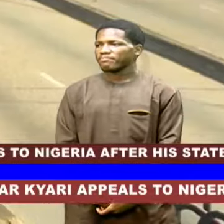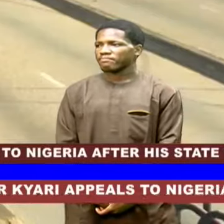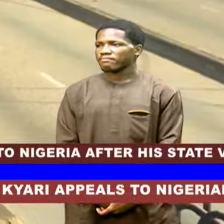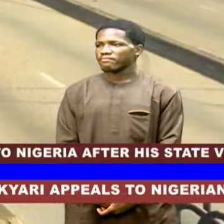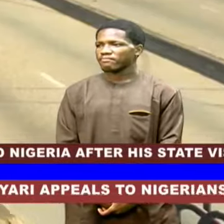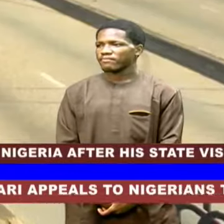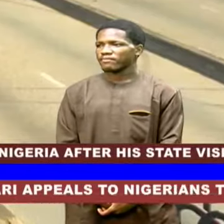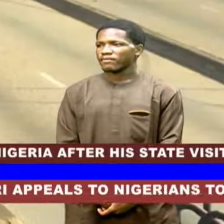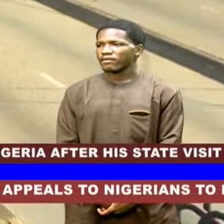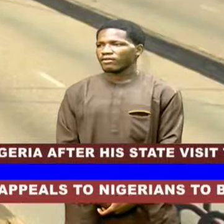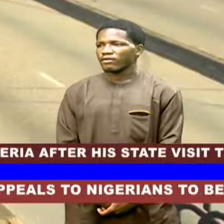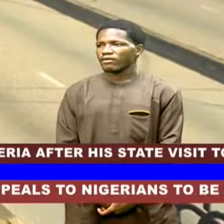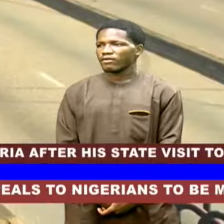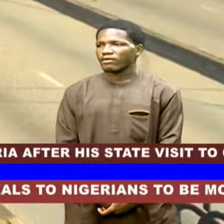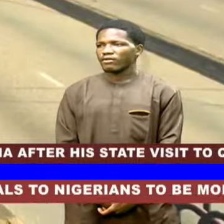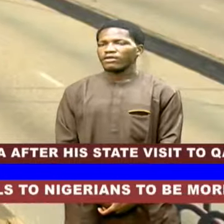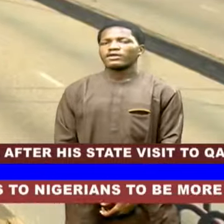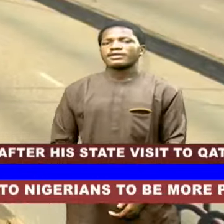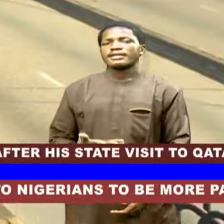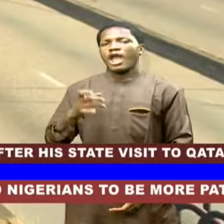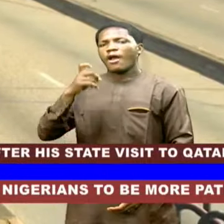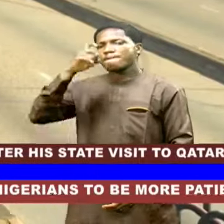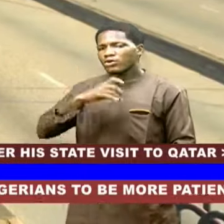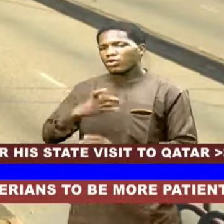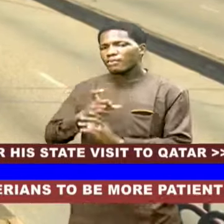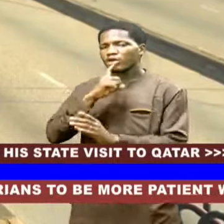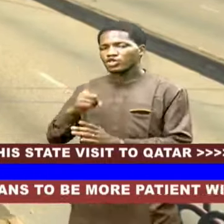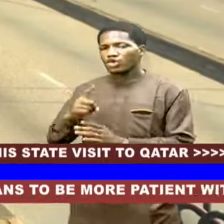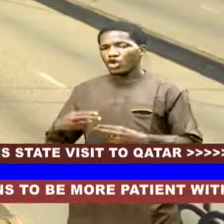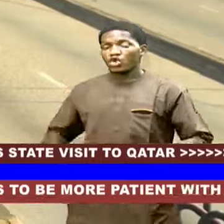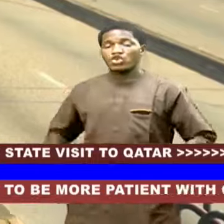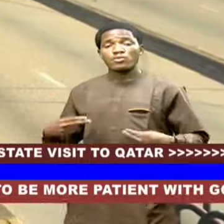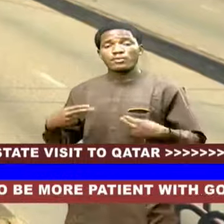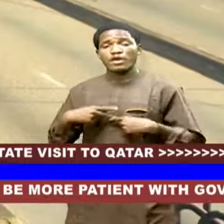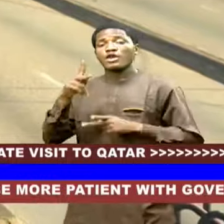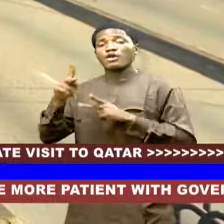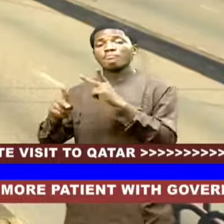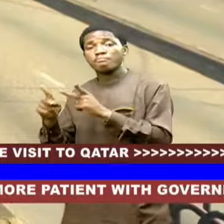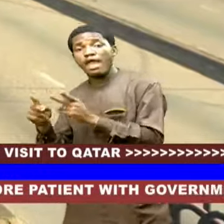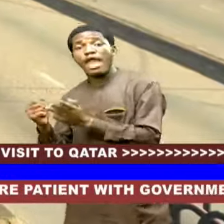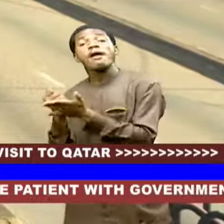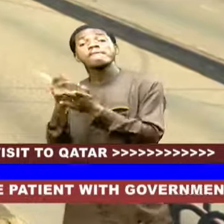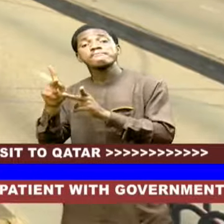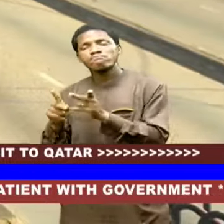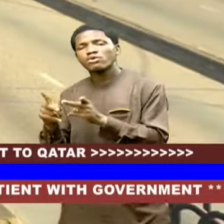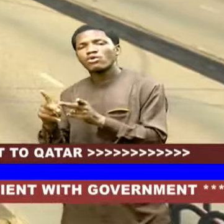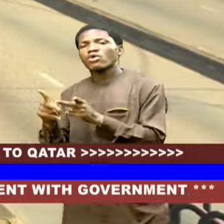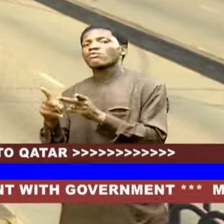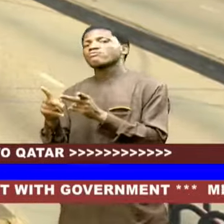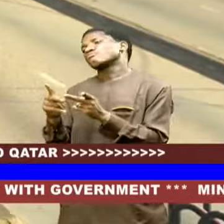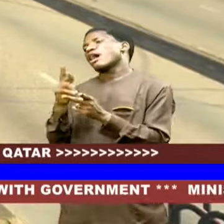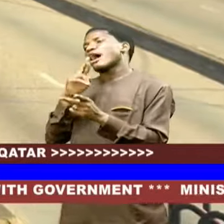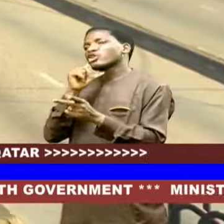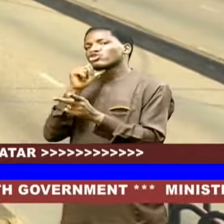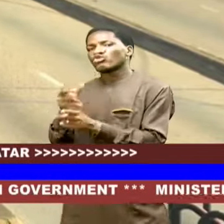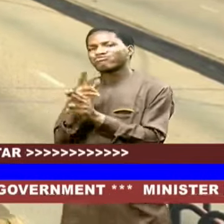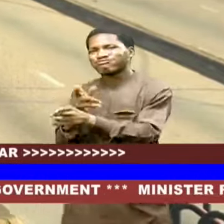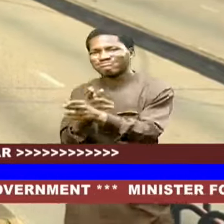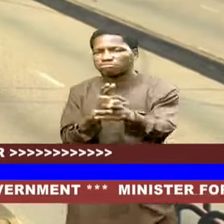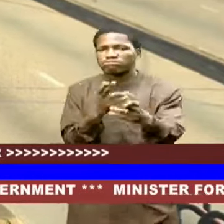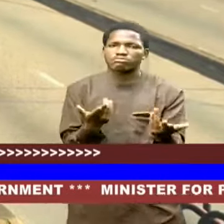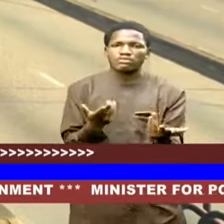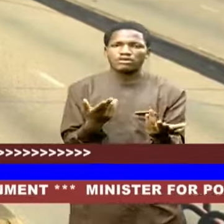They must ensure humanitarian personnel, sites, and convoys are not targeted. And they must